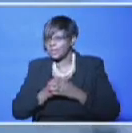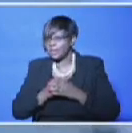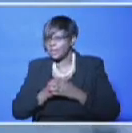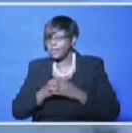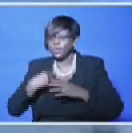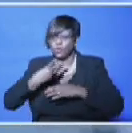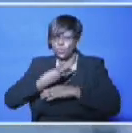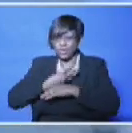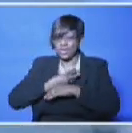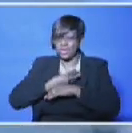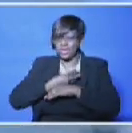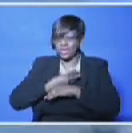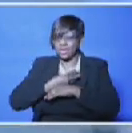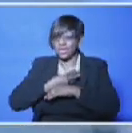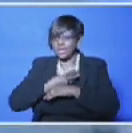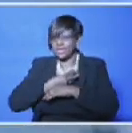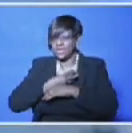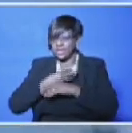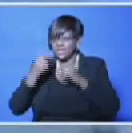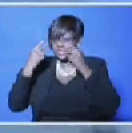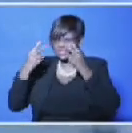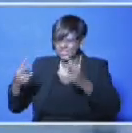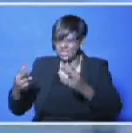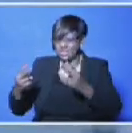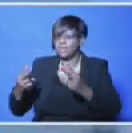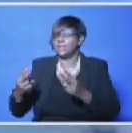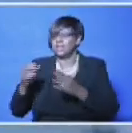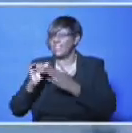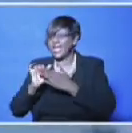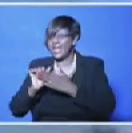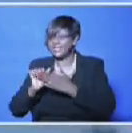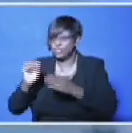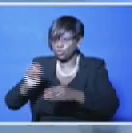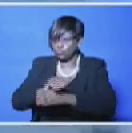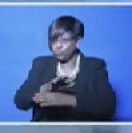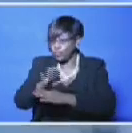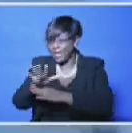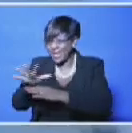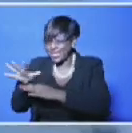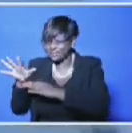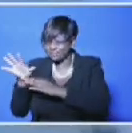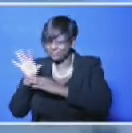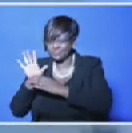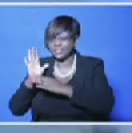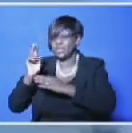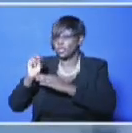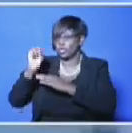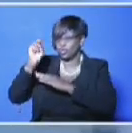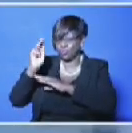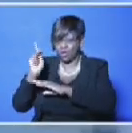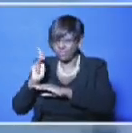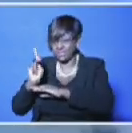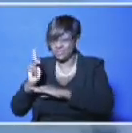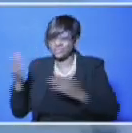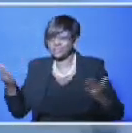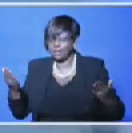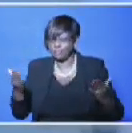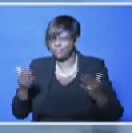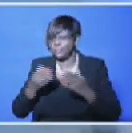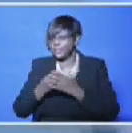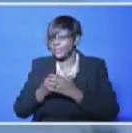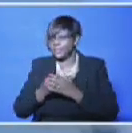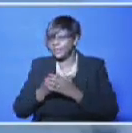with apparent rampant community spread. The pandemic is here. The virus is here.